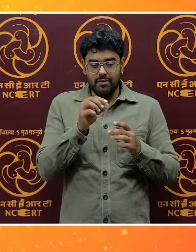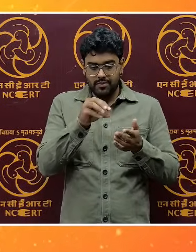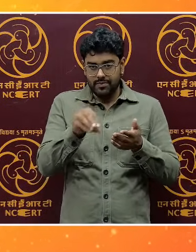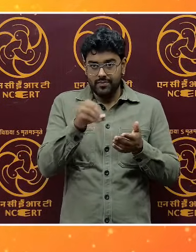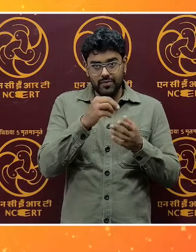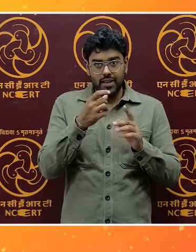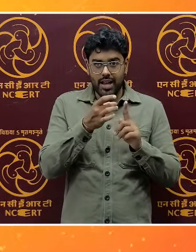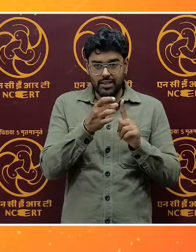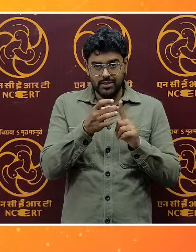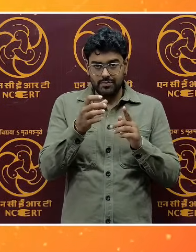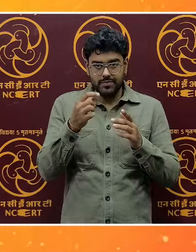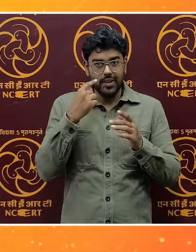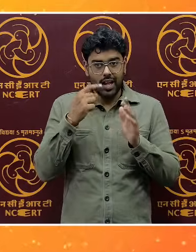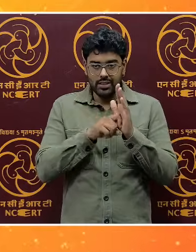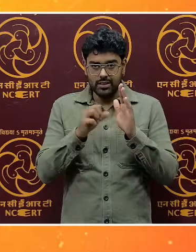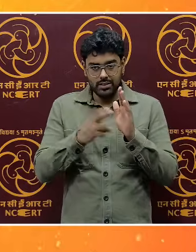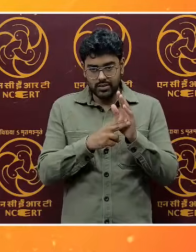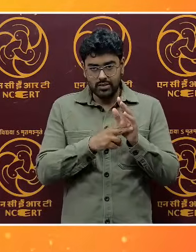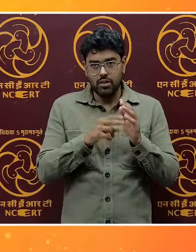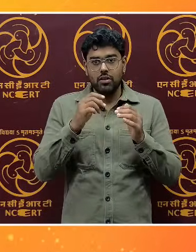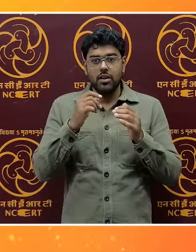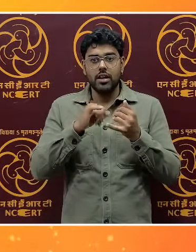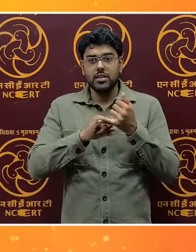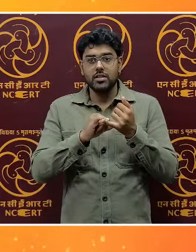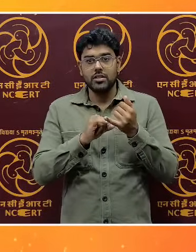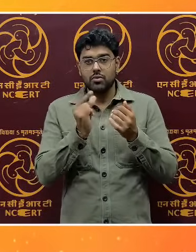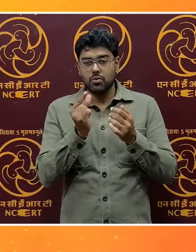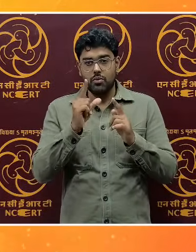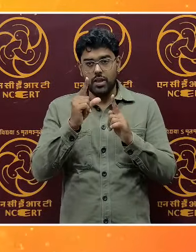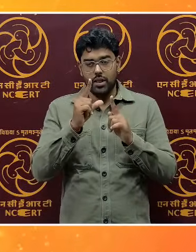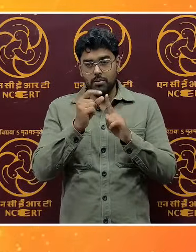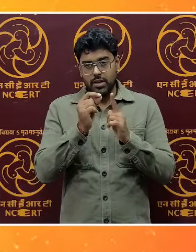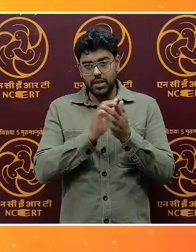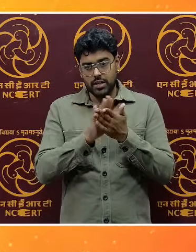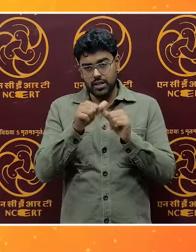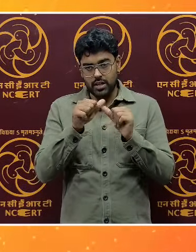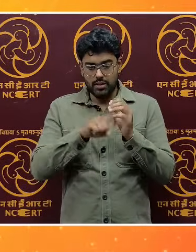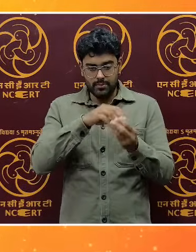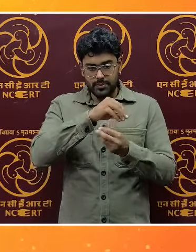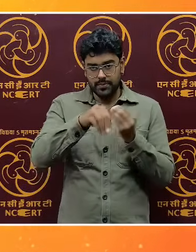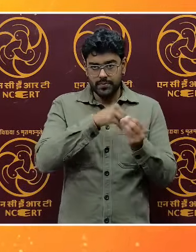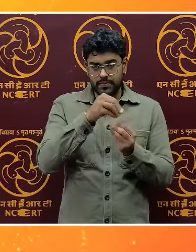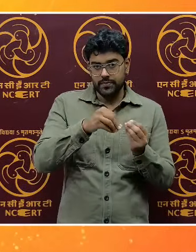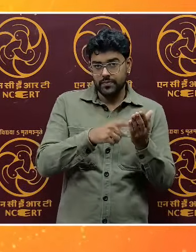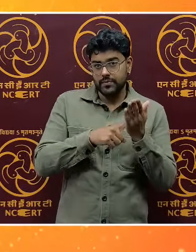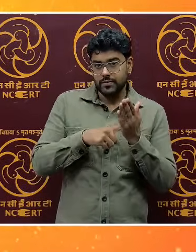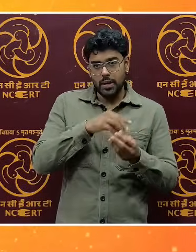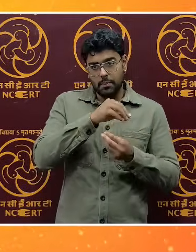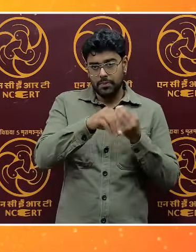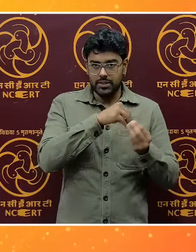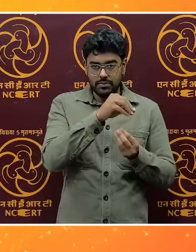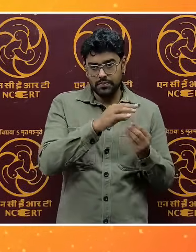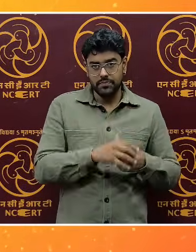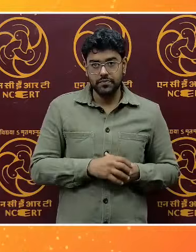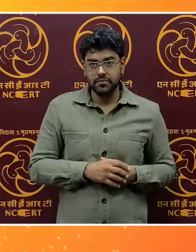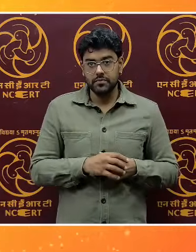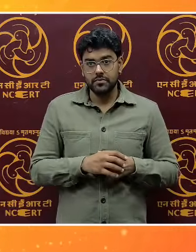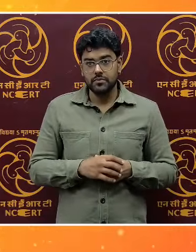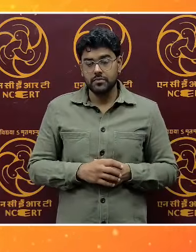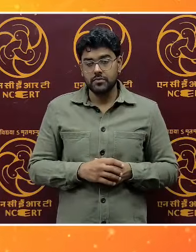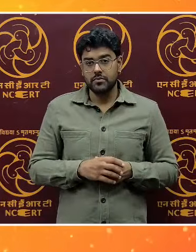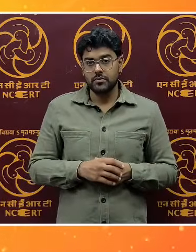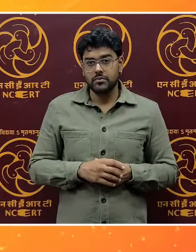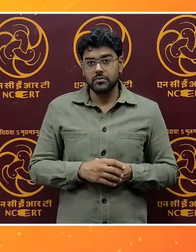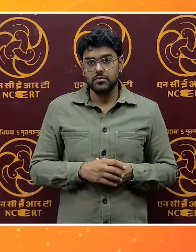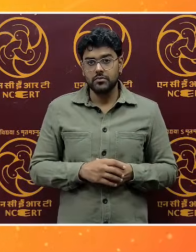of sulfur I'll take and I'll just mix it together. So this is what is a mixture. Yeah. I'm not